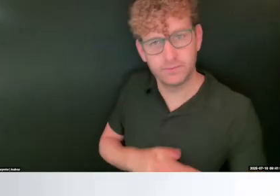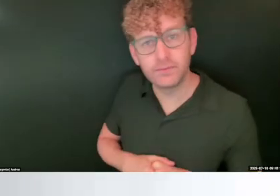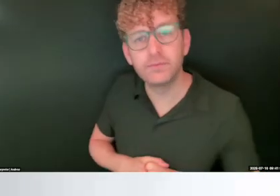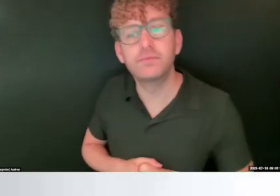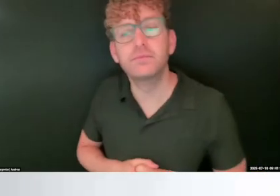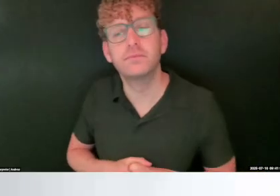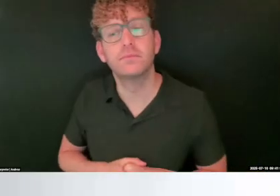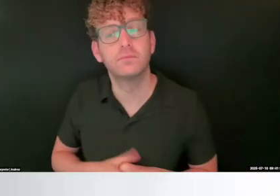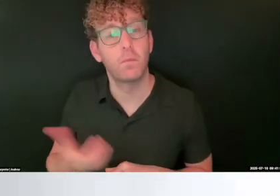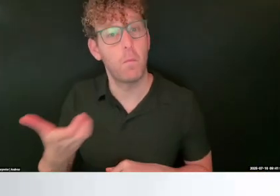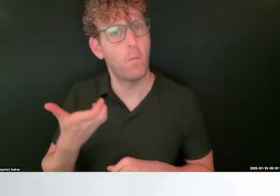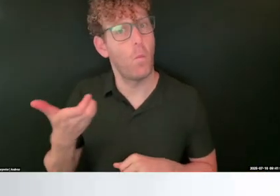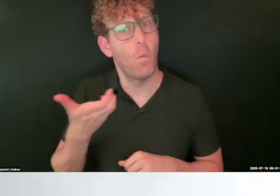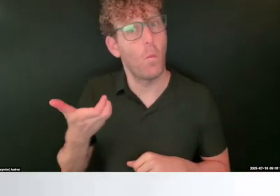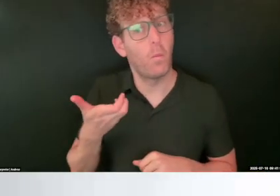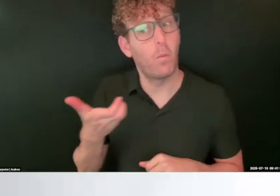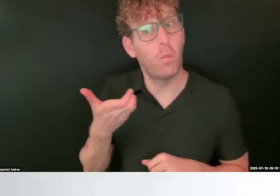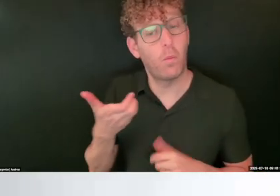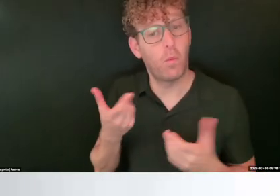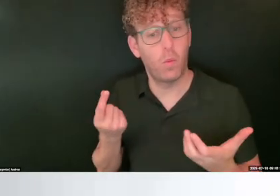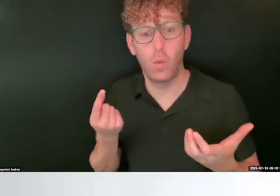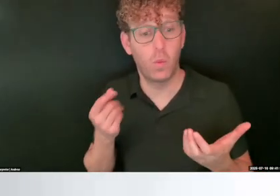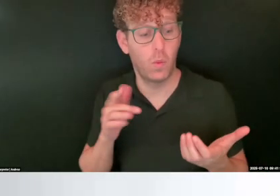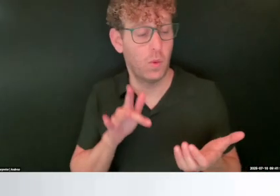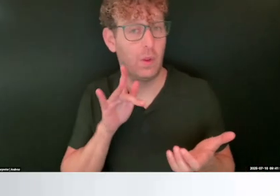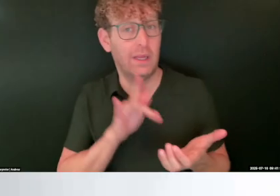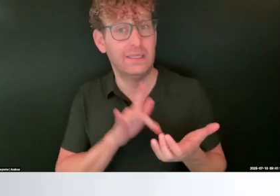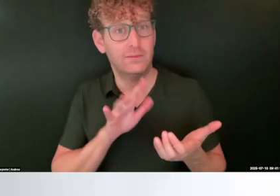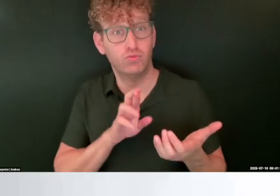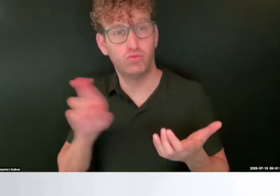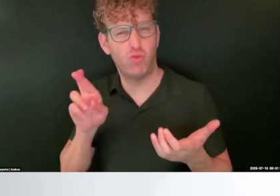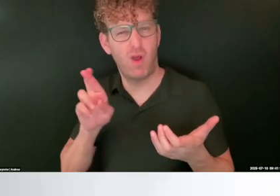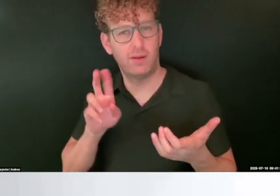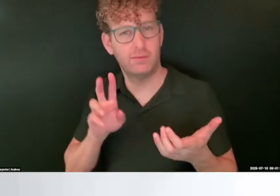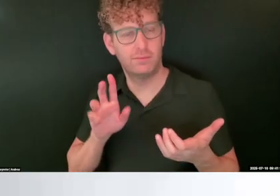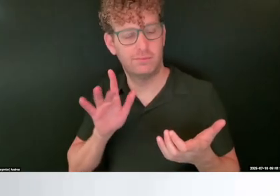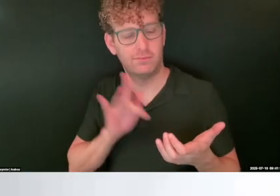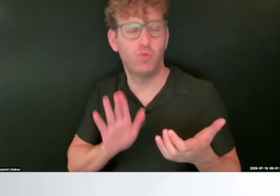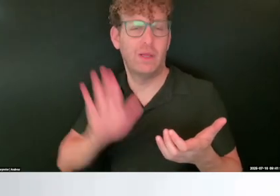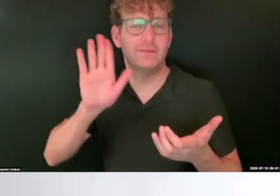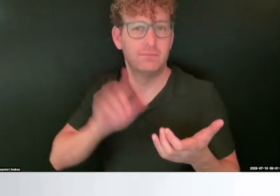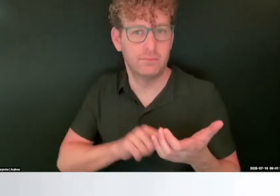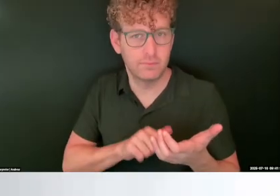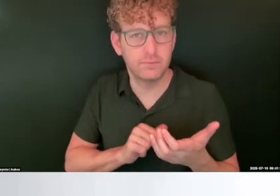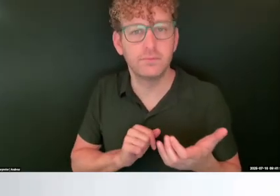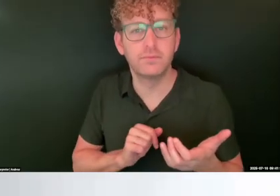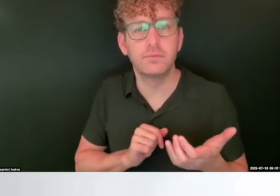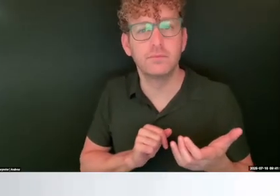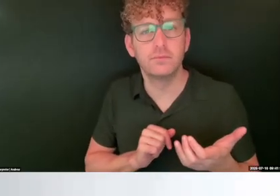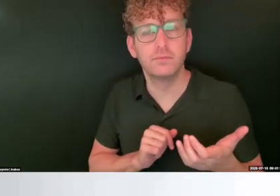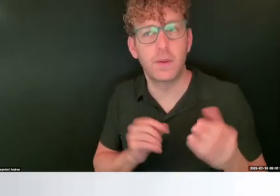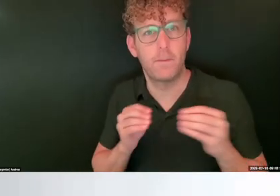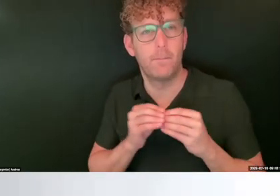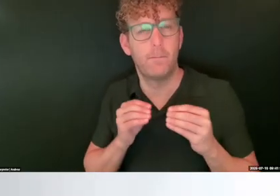Hand. For those using Zoom on a mobile application, please click on the Raise Hand option in the More